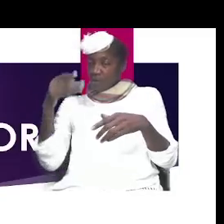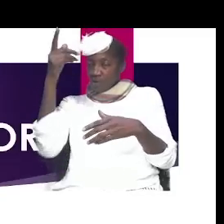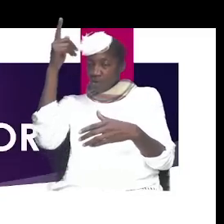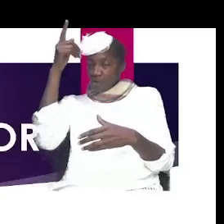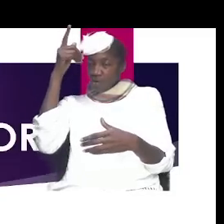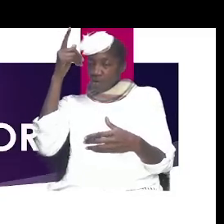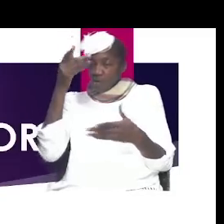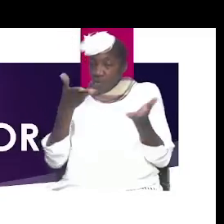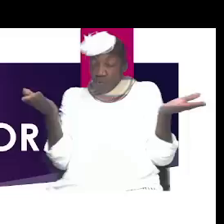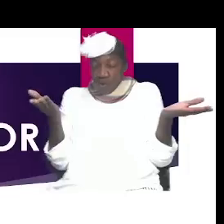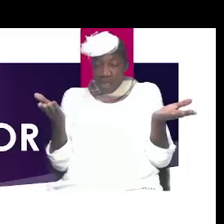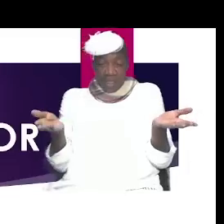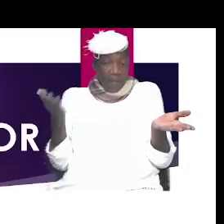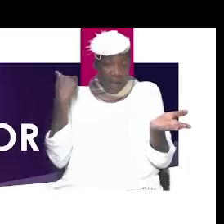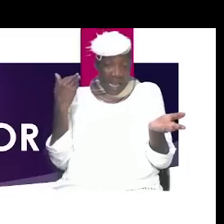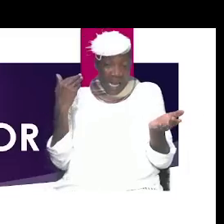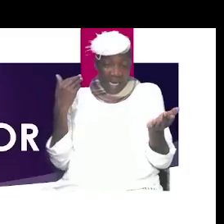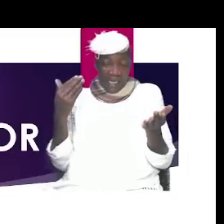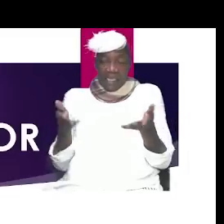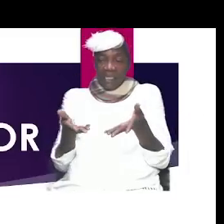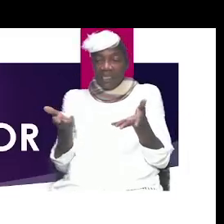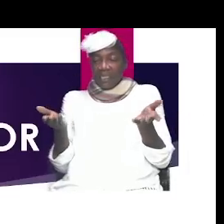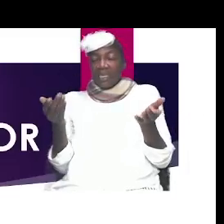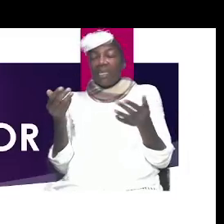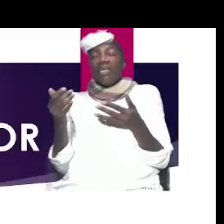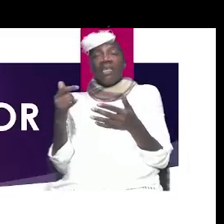attitude. And this is a very